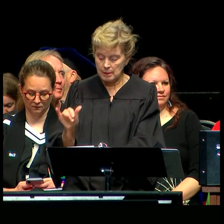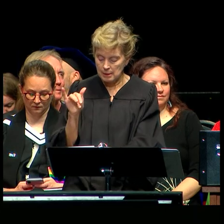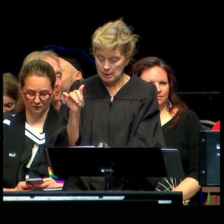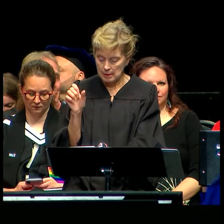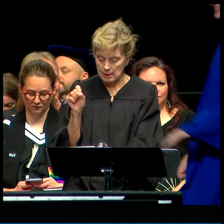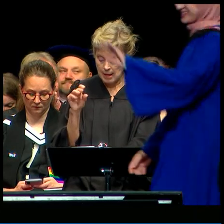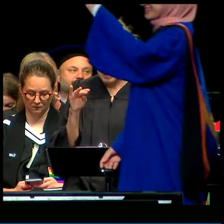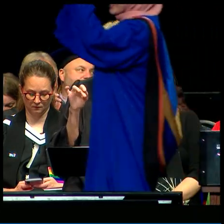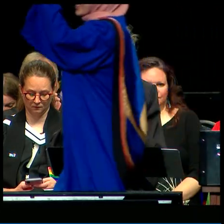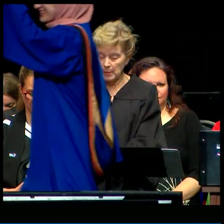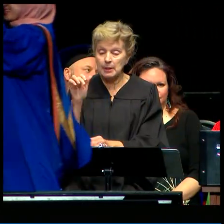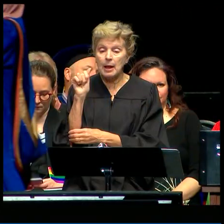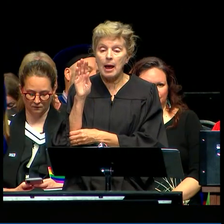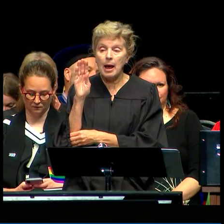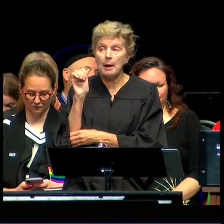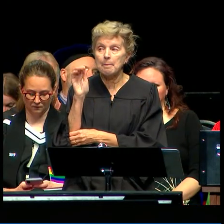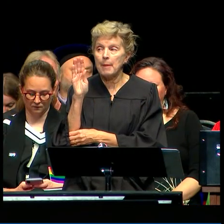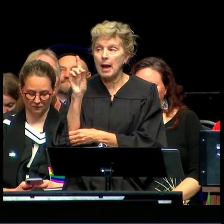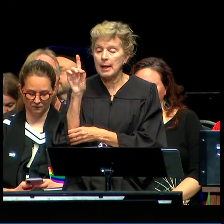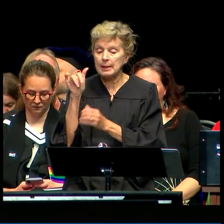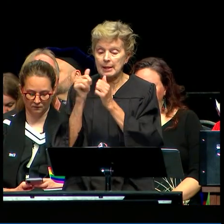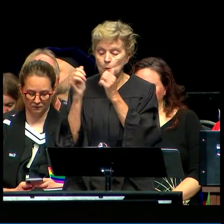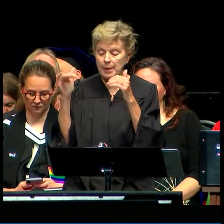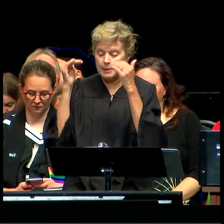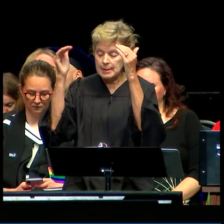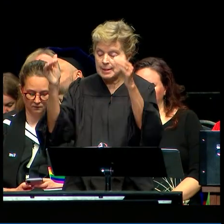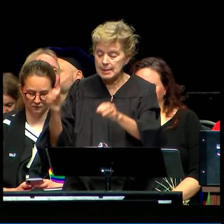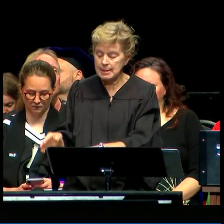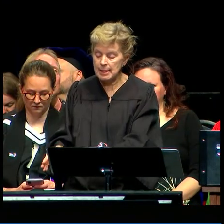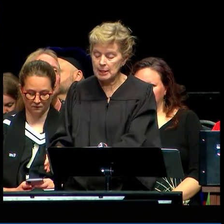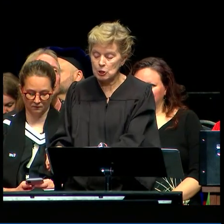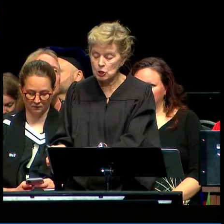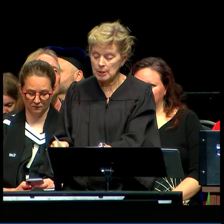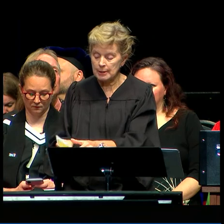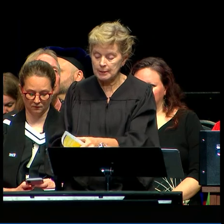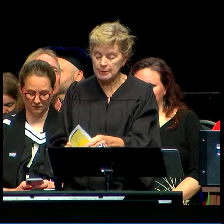Yasmin Abadi, with distinction.